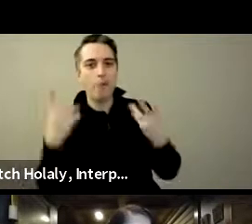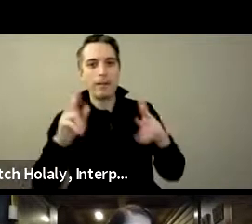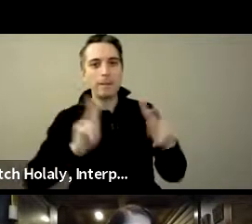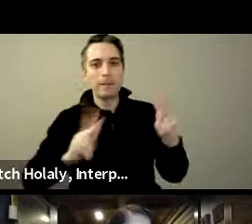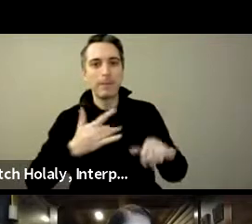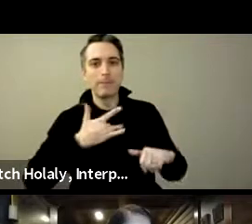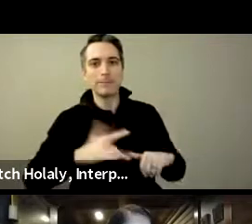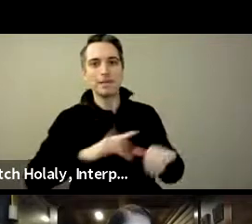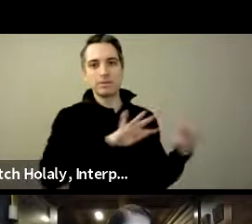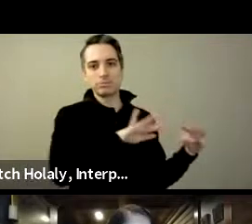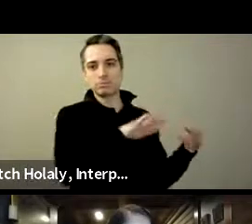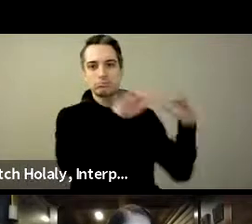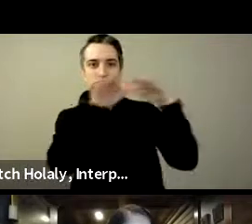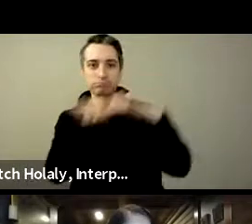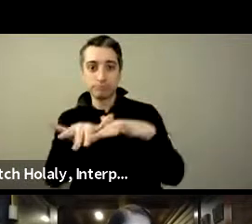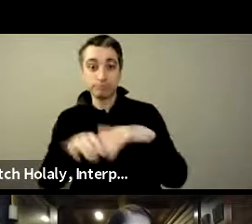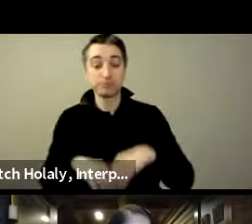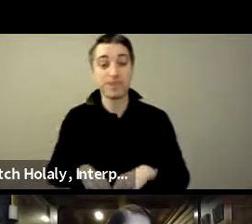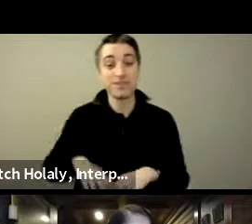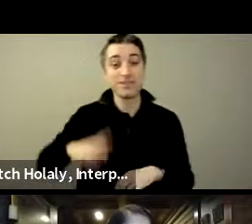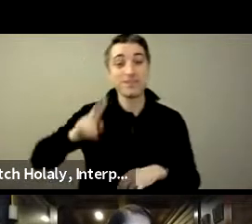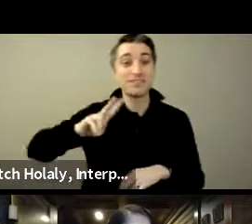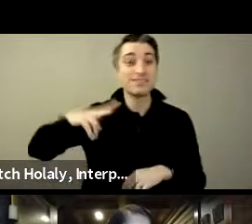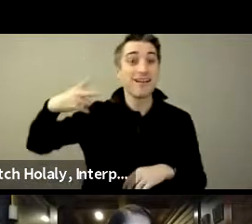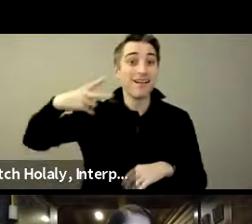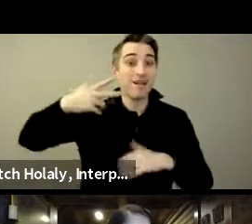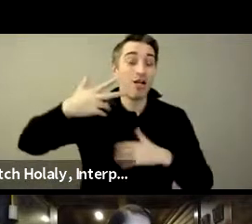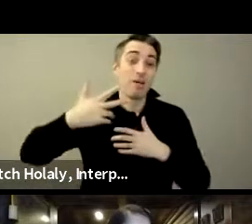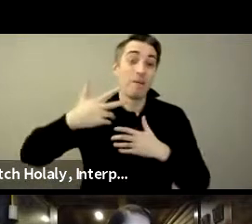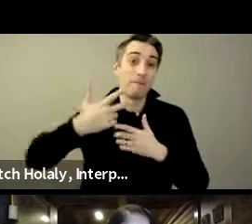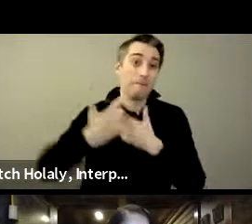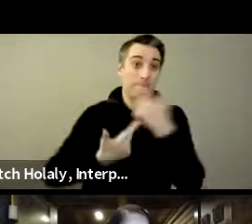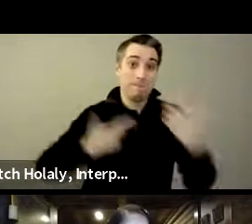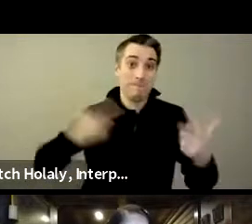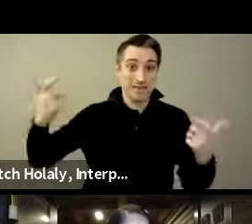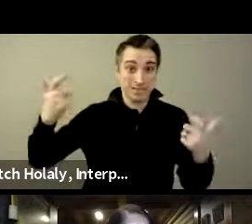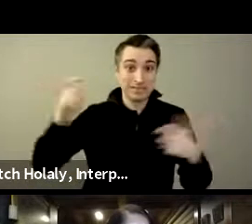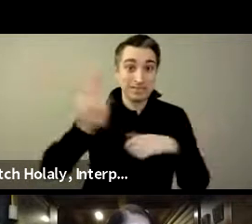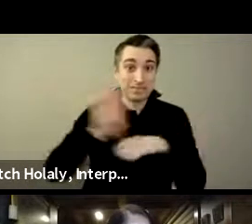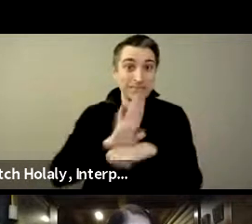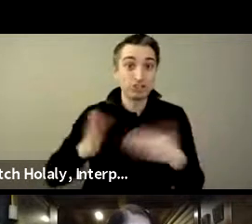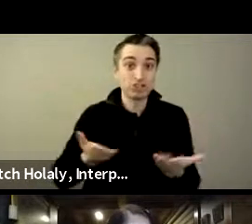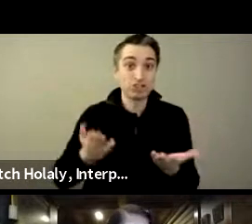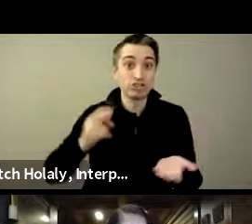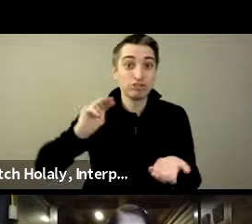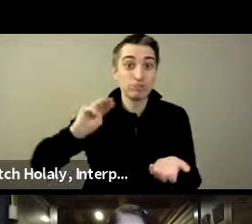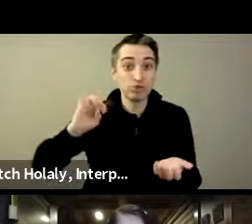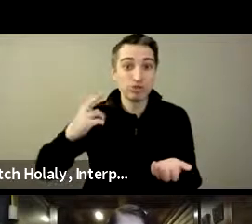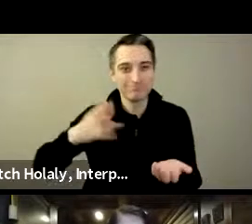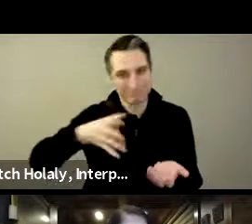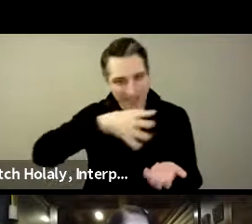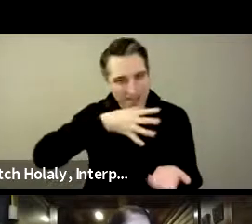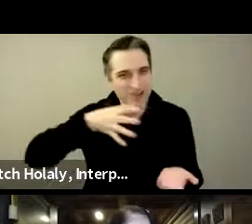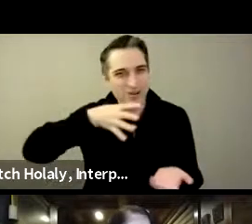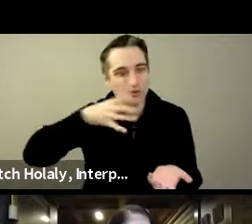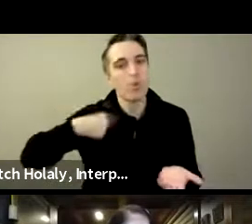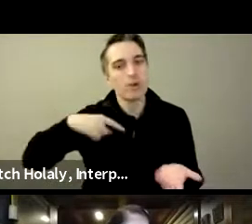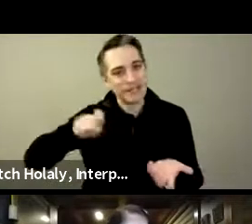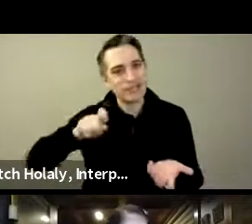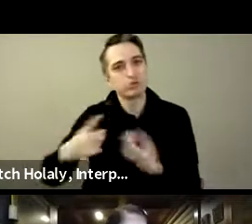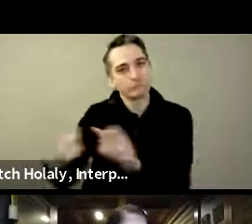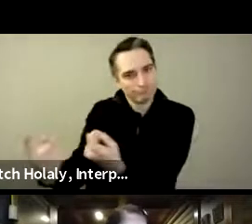The second largest business in Michigan is agriculture, and we need to attract and continue to attract farm workers and